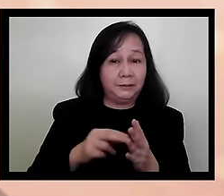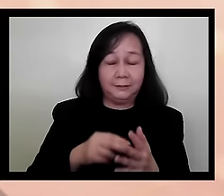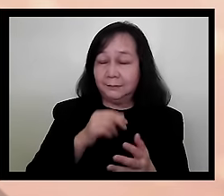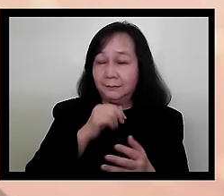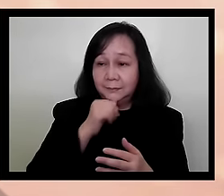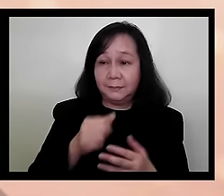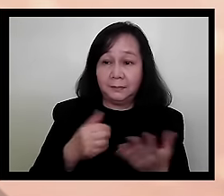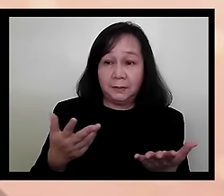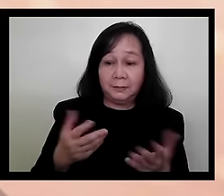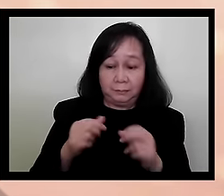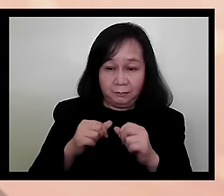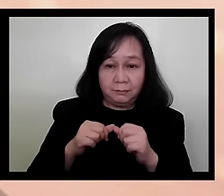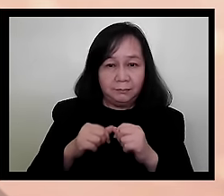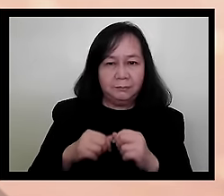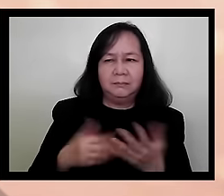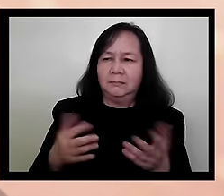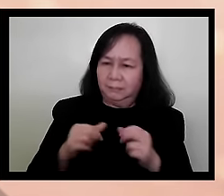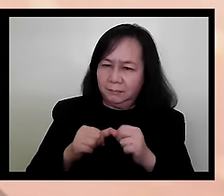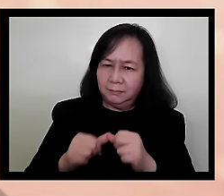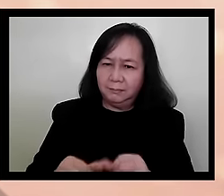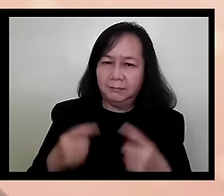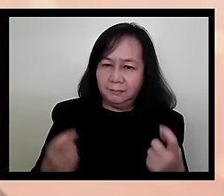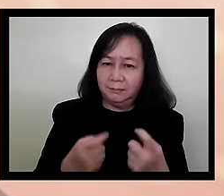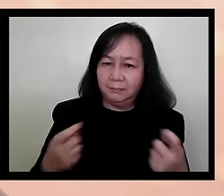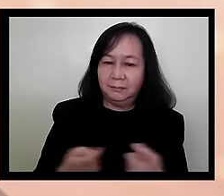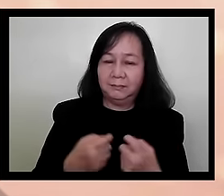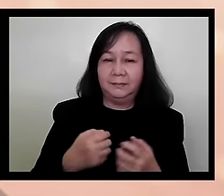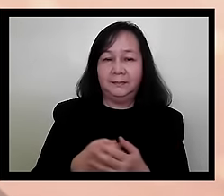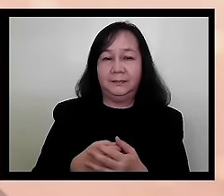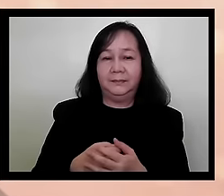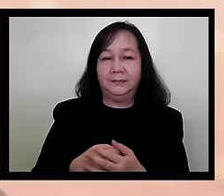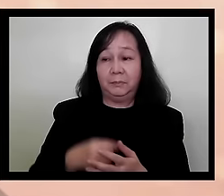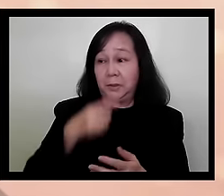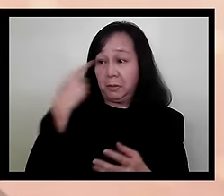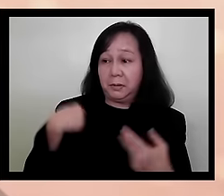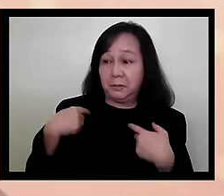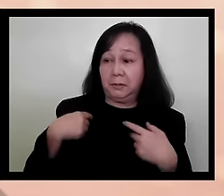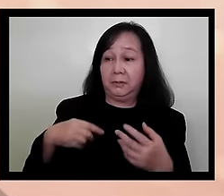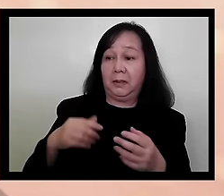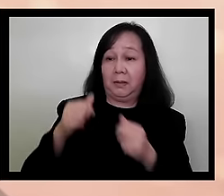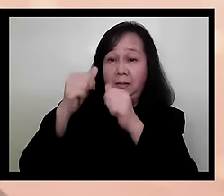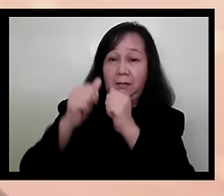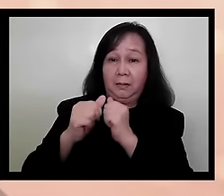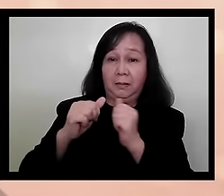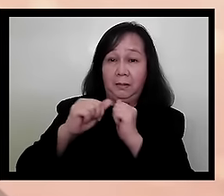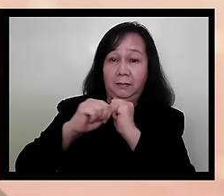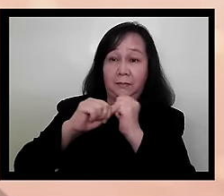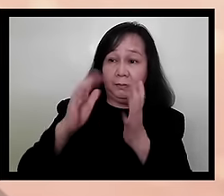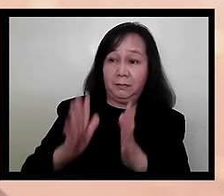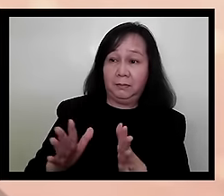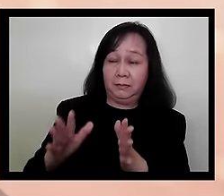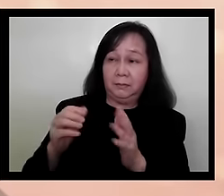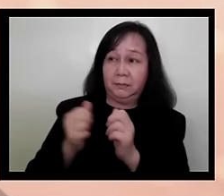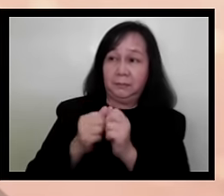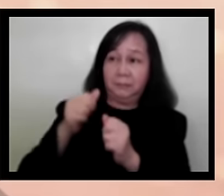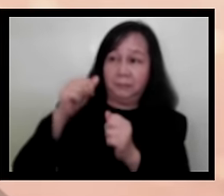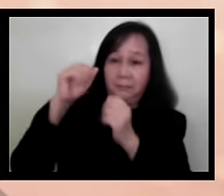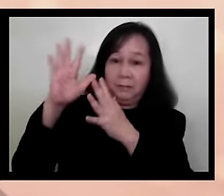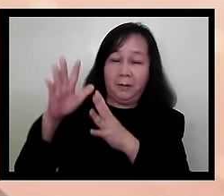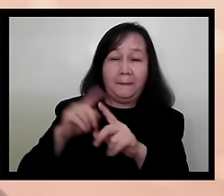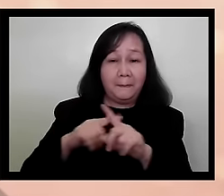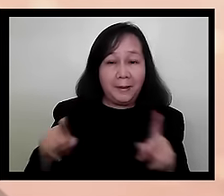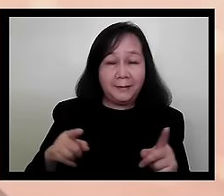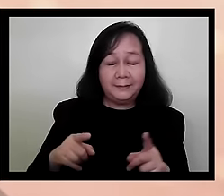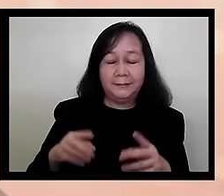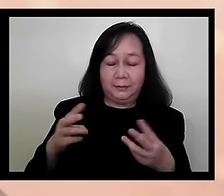continue sinning any way we have an advocate before the father Jesus no but it is a way